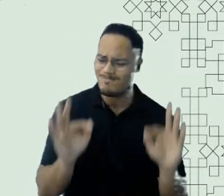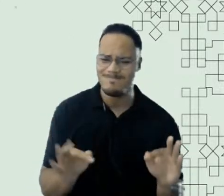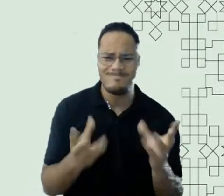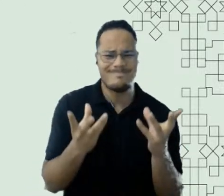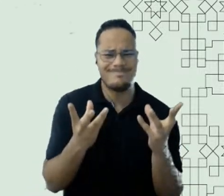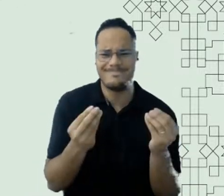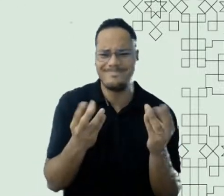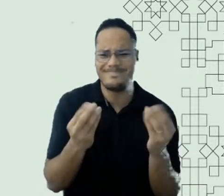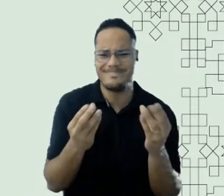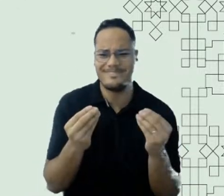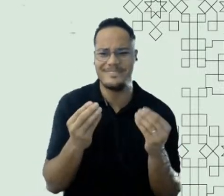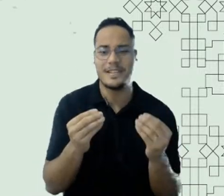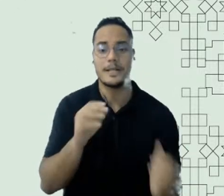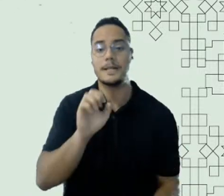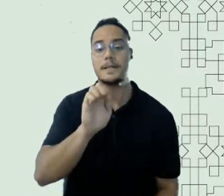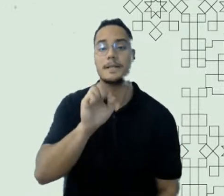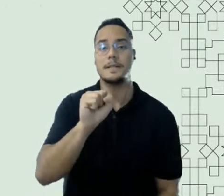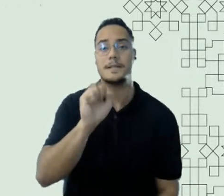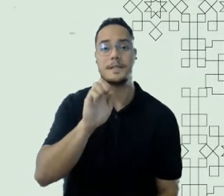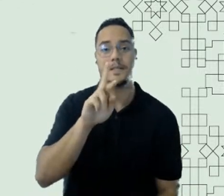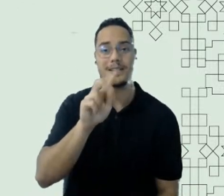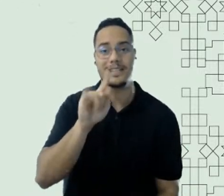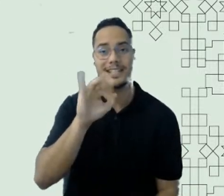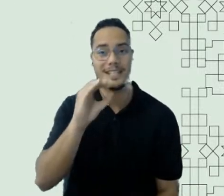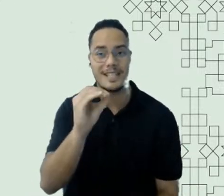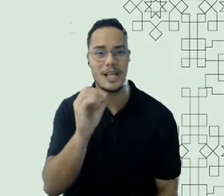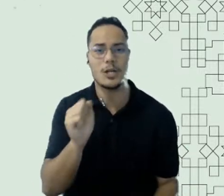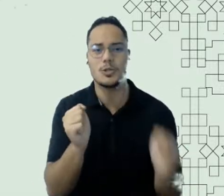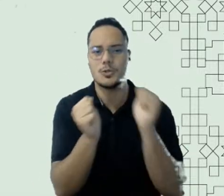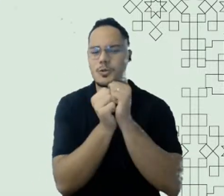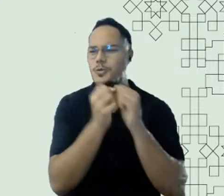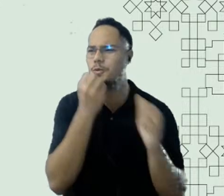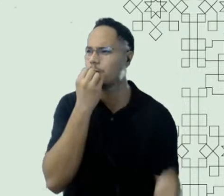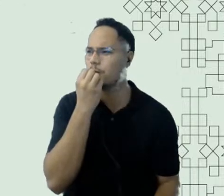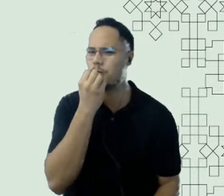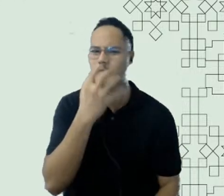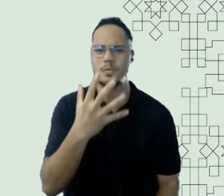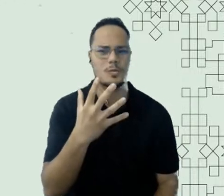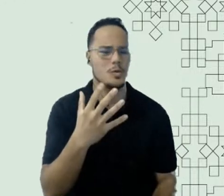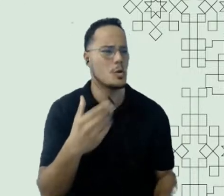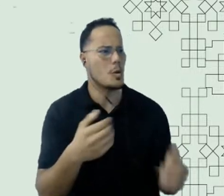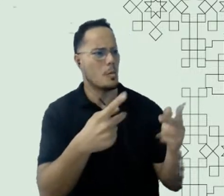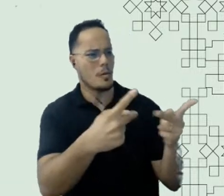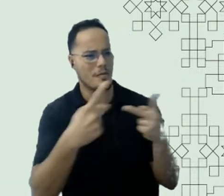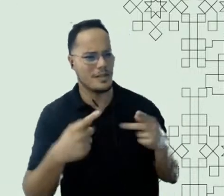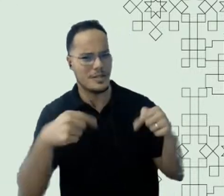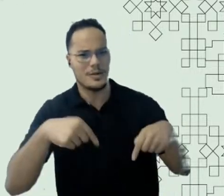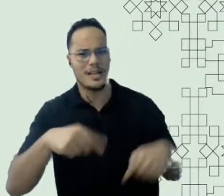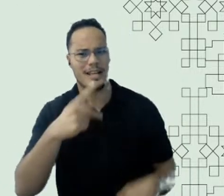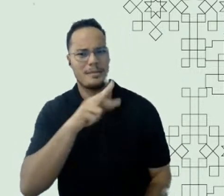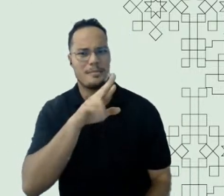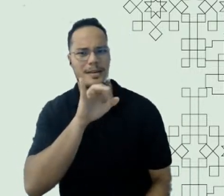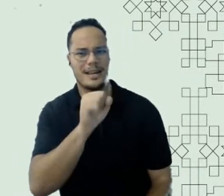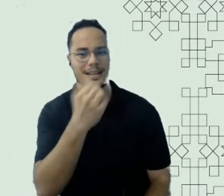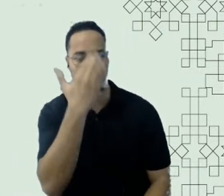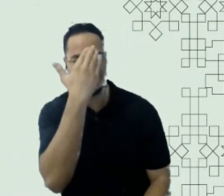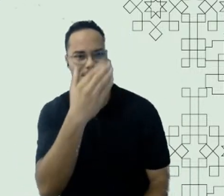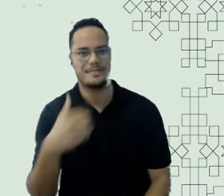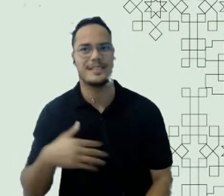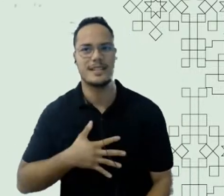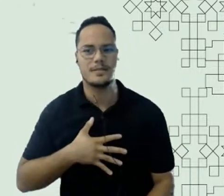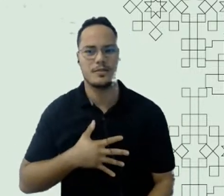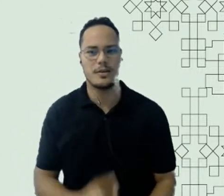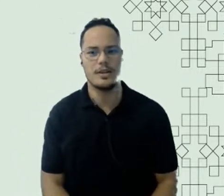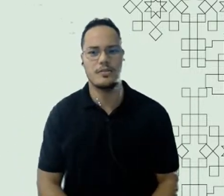Paris. So the thanks are reciprocal, I think. Well, again, thank you for being